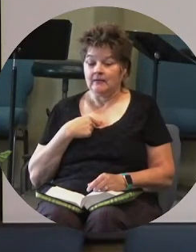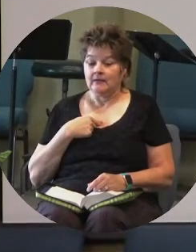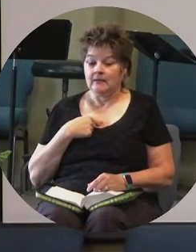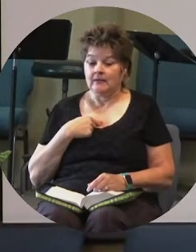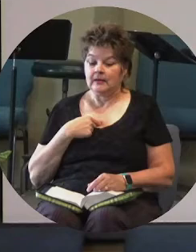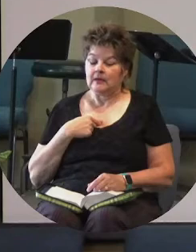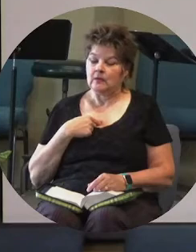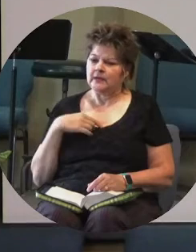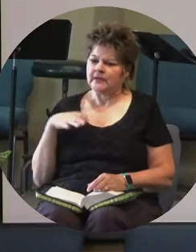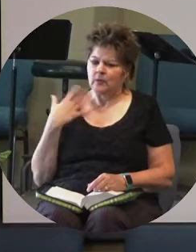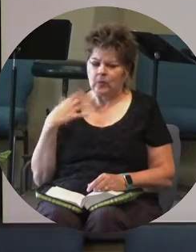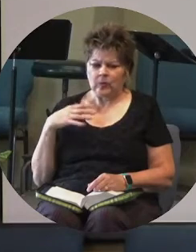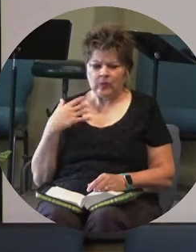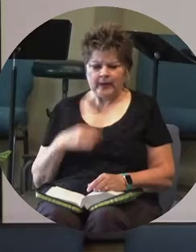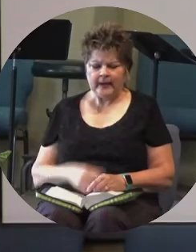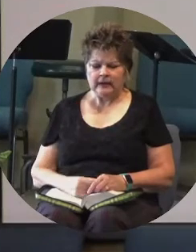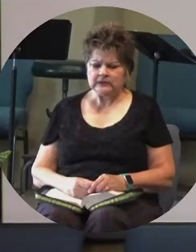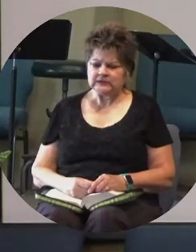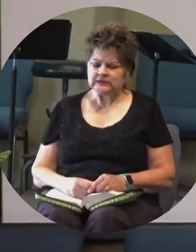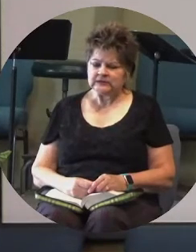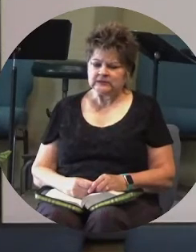And it's like, wow, you know,